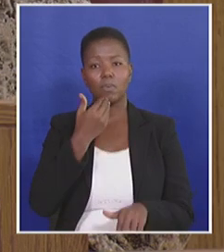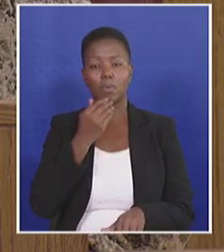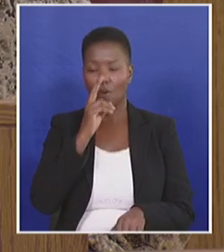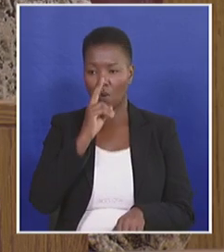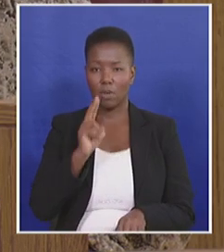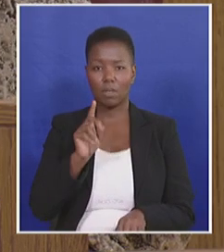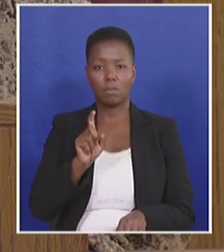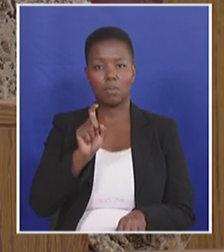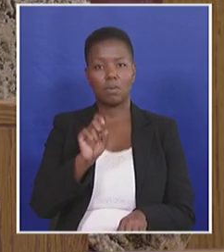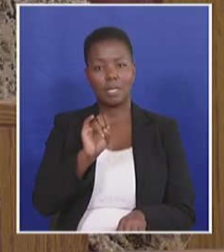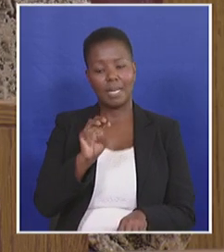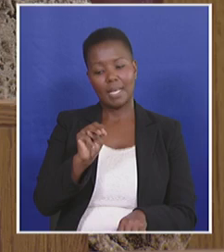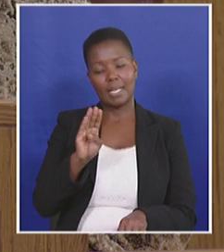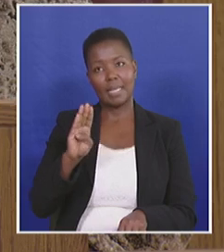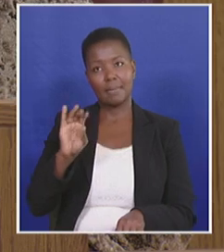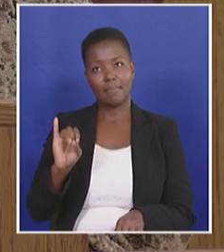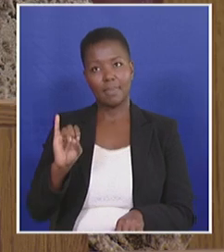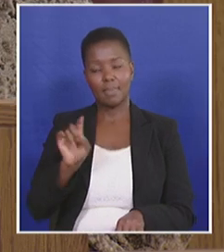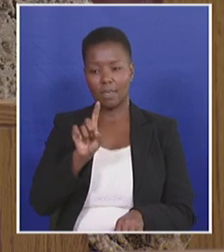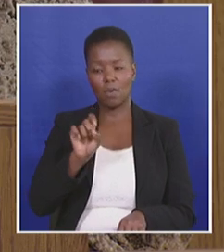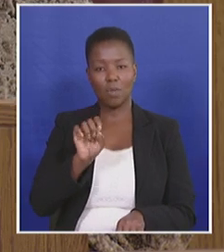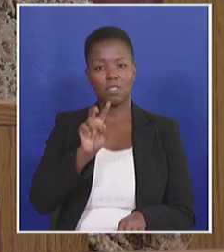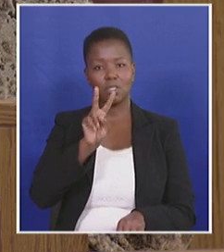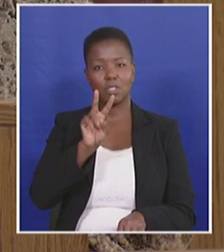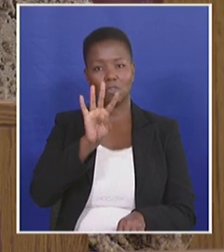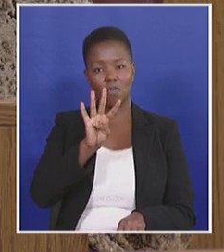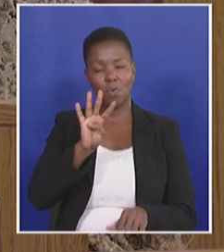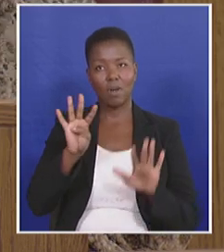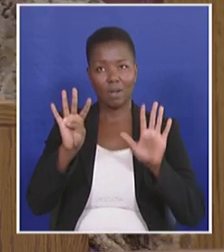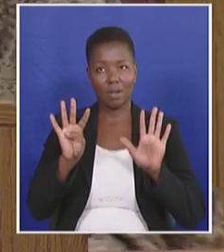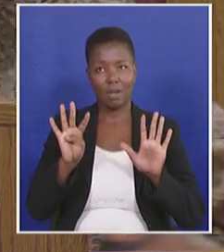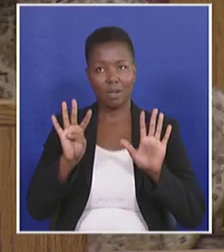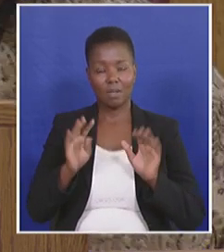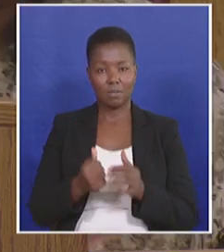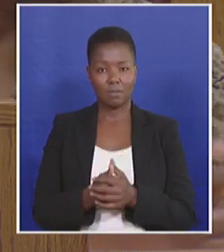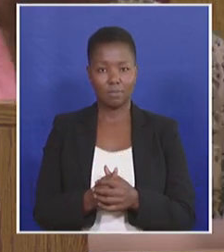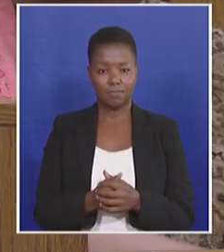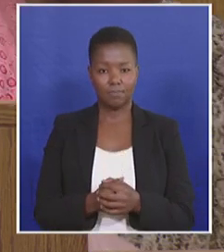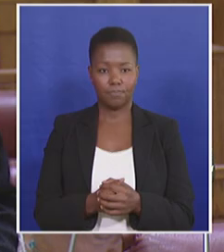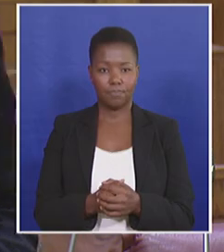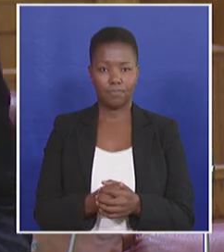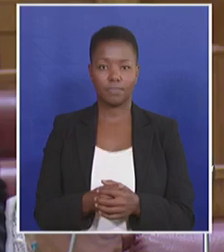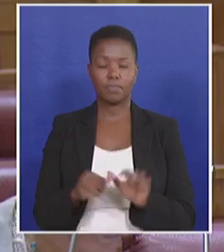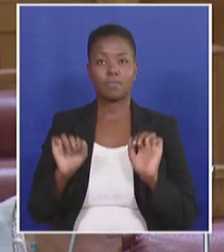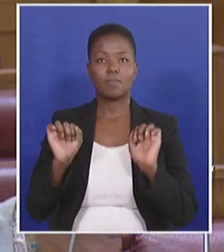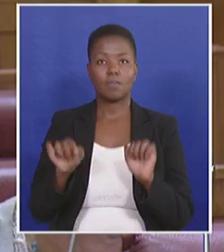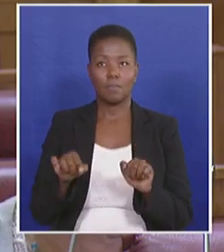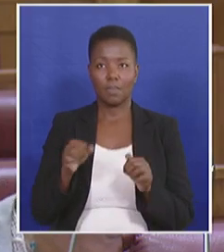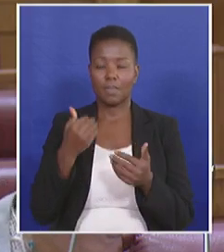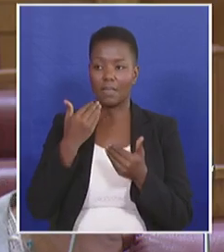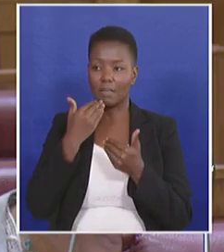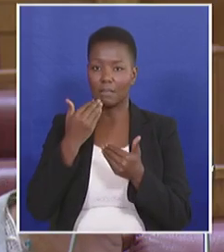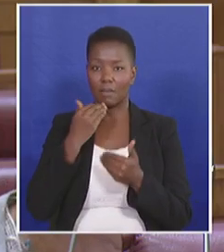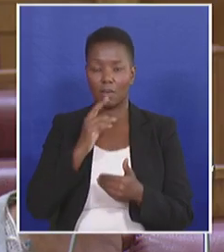Qimbi, question number 49. Honorable Minister. Thank you very much,